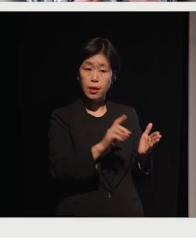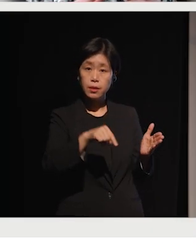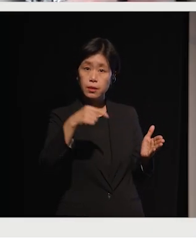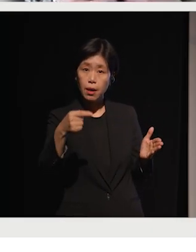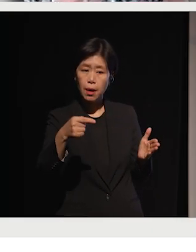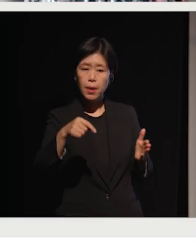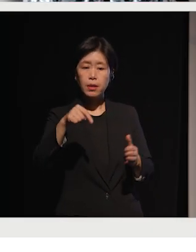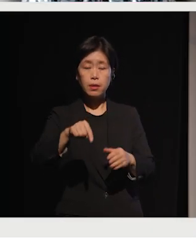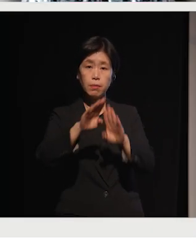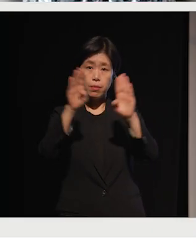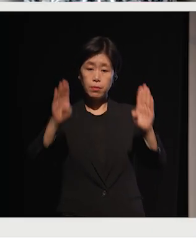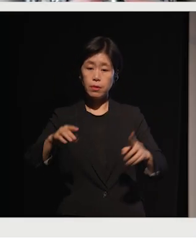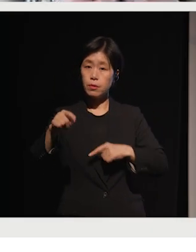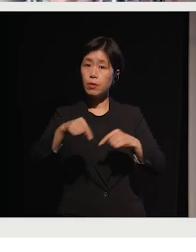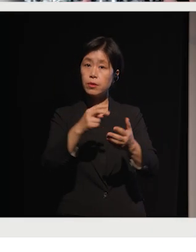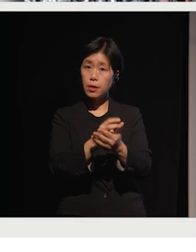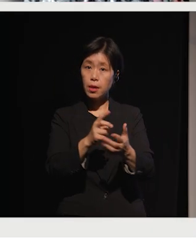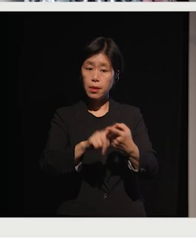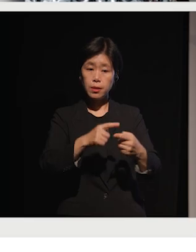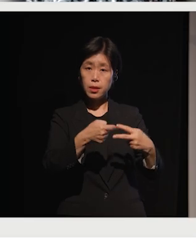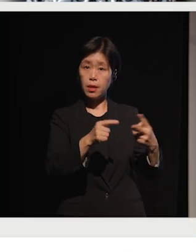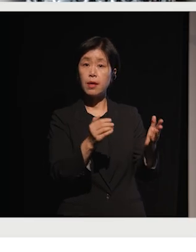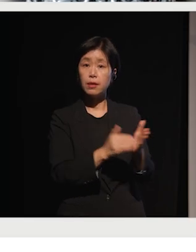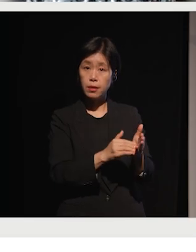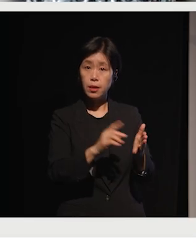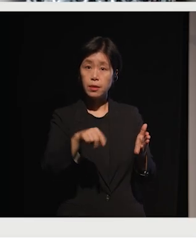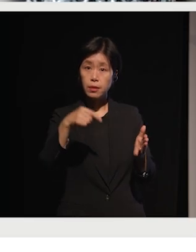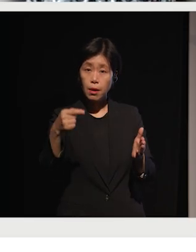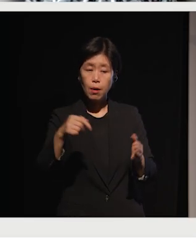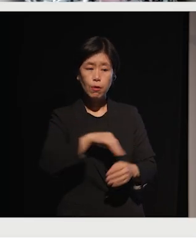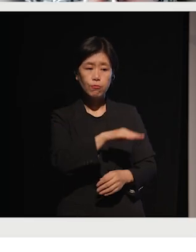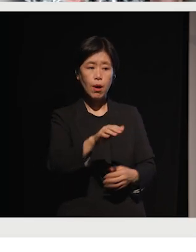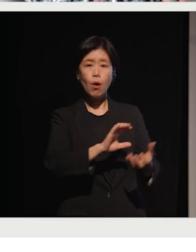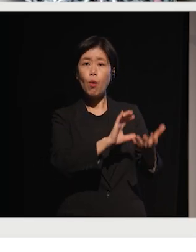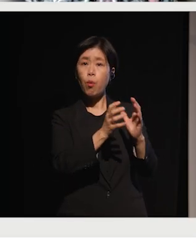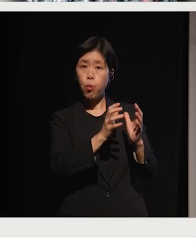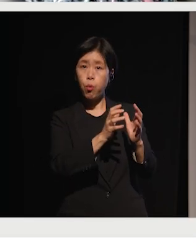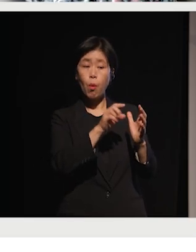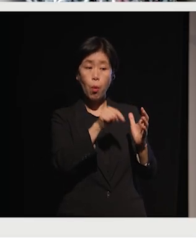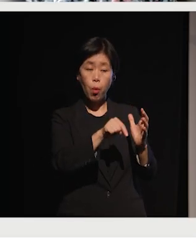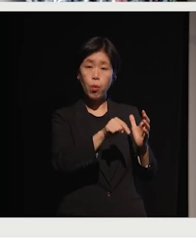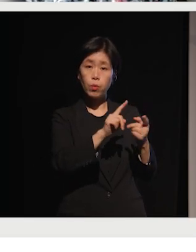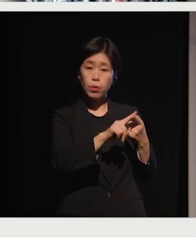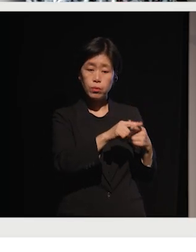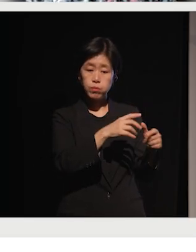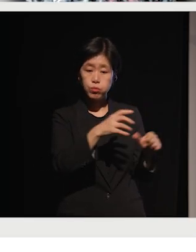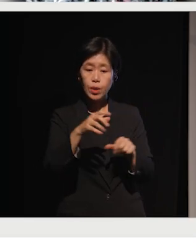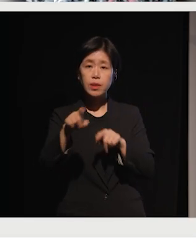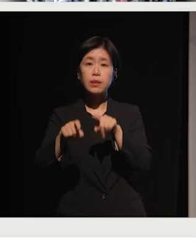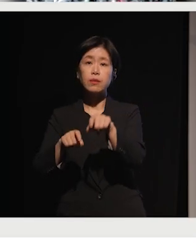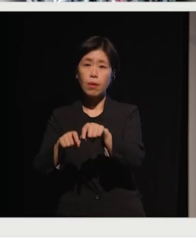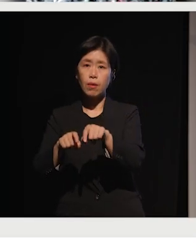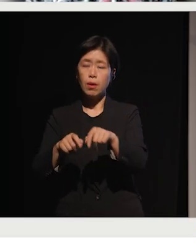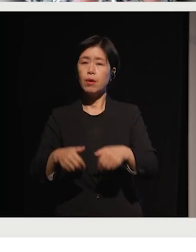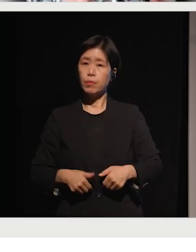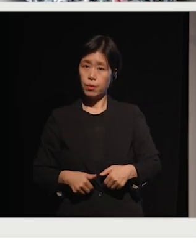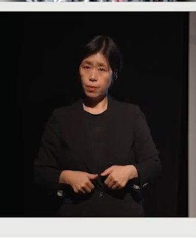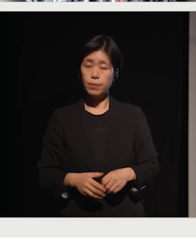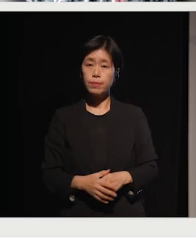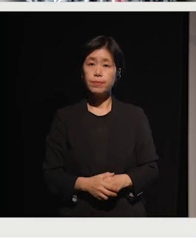them to implement the procedures that we're talking about, and the most important thing is to